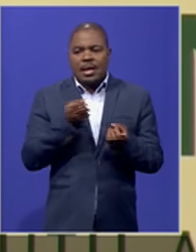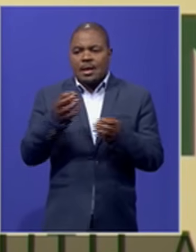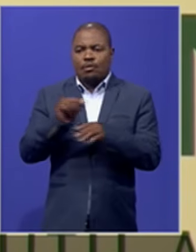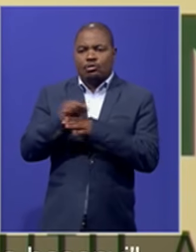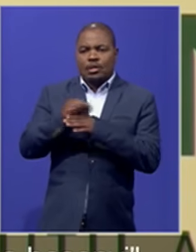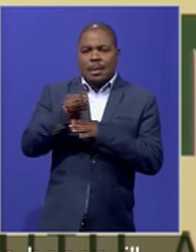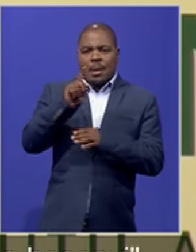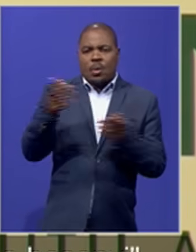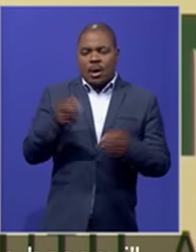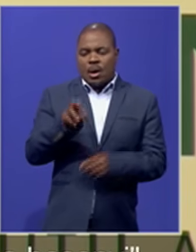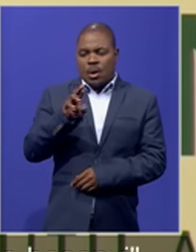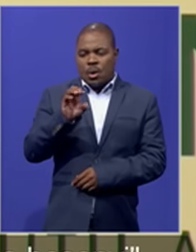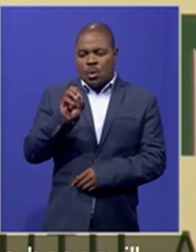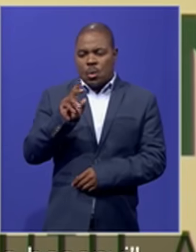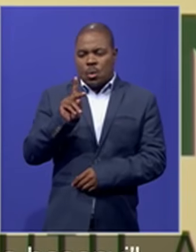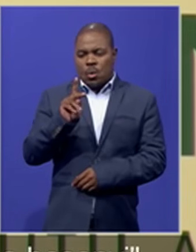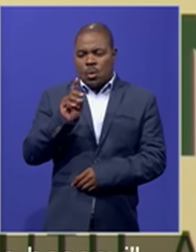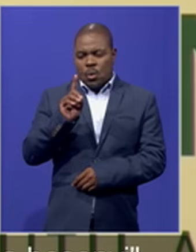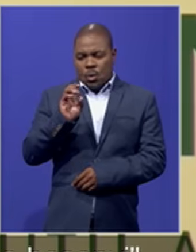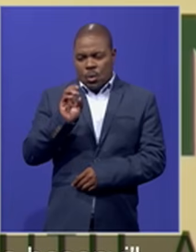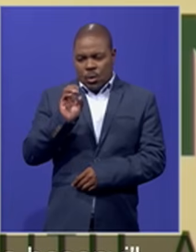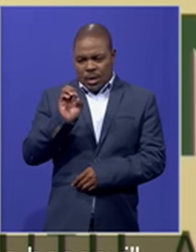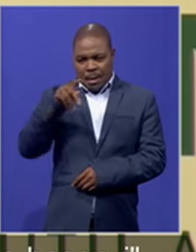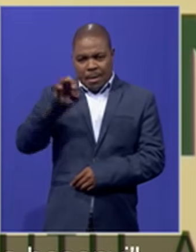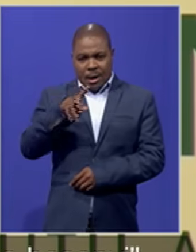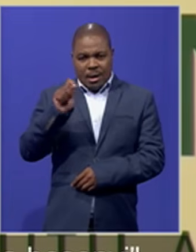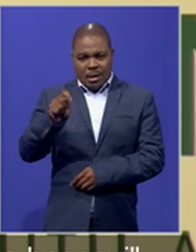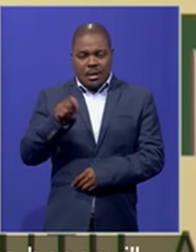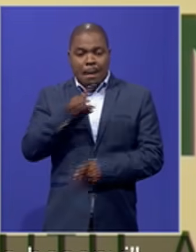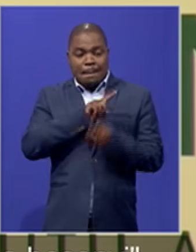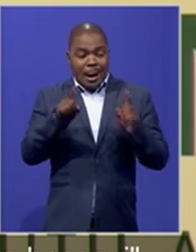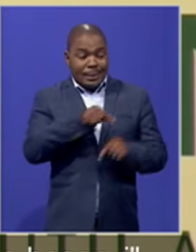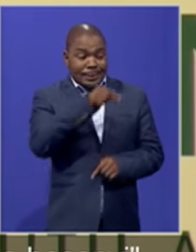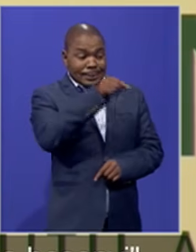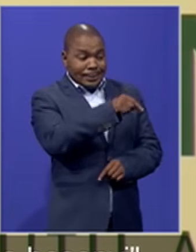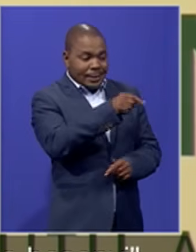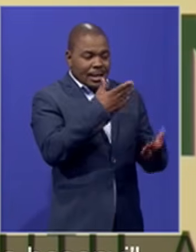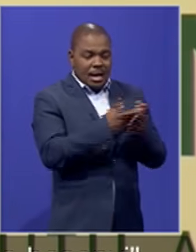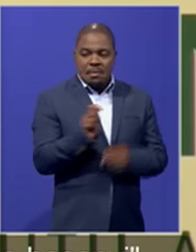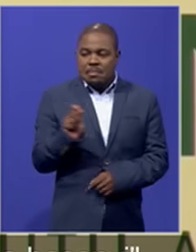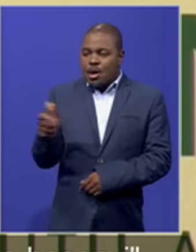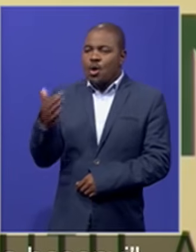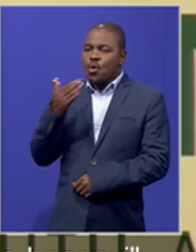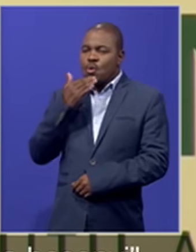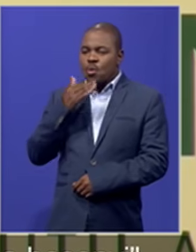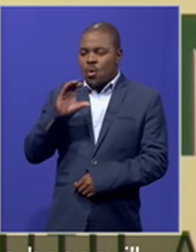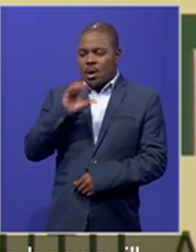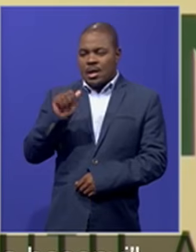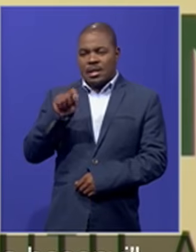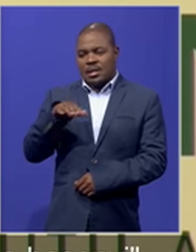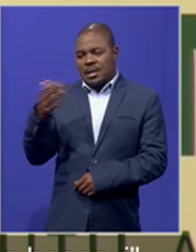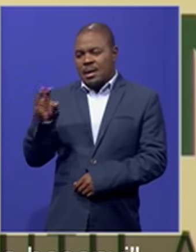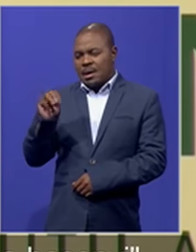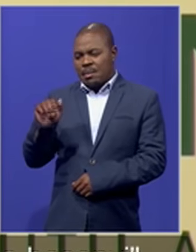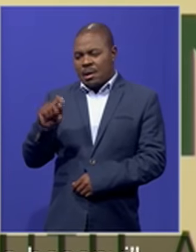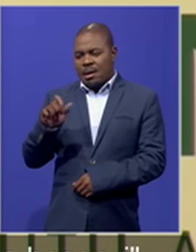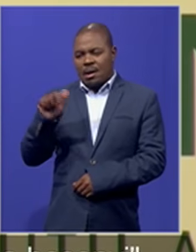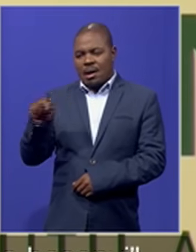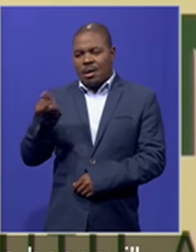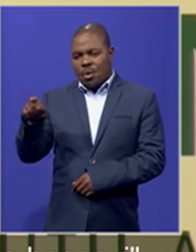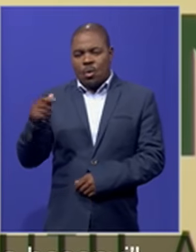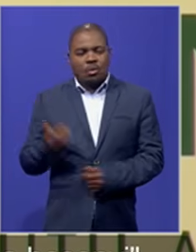the Roodeplaat Academy. Yet the same SAPS supply chain division could pay the likes of Kat Matlala through corrupt supply